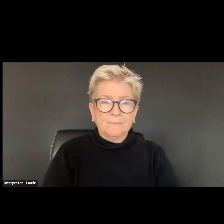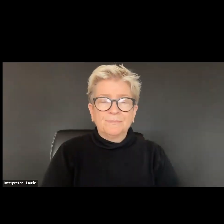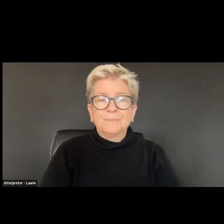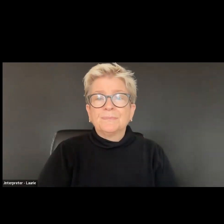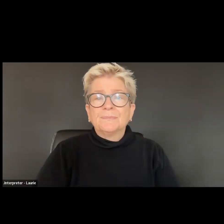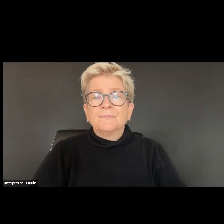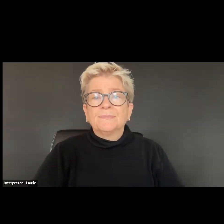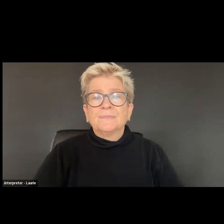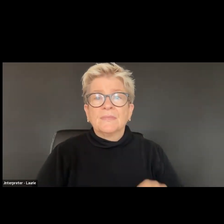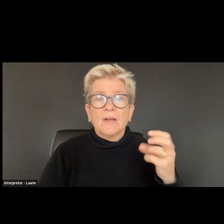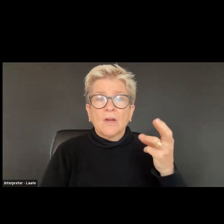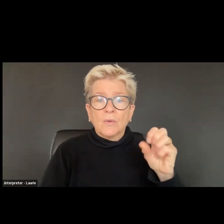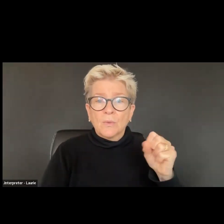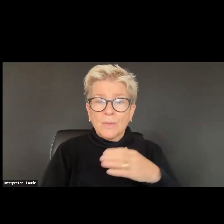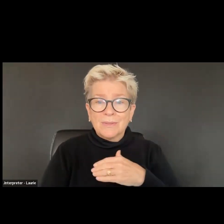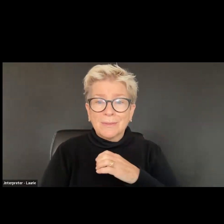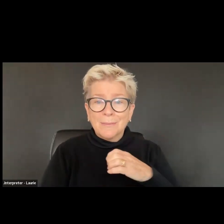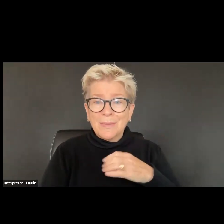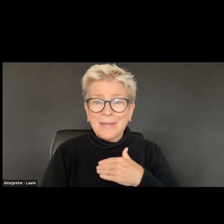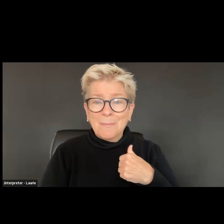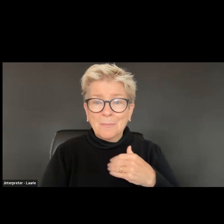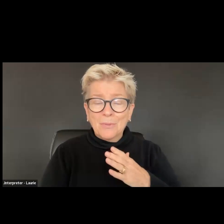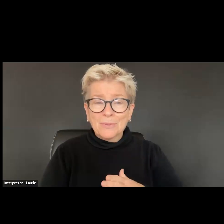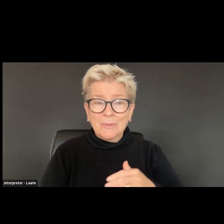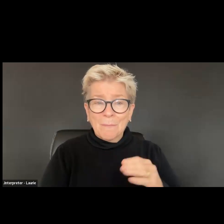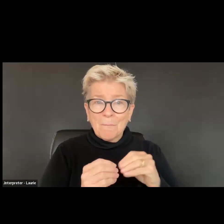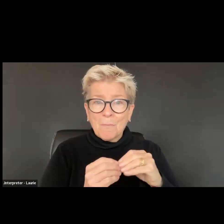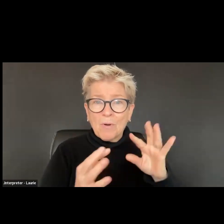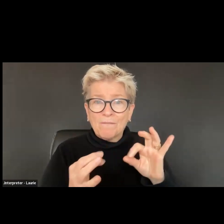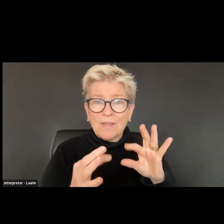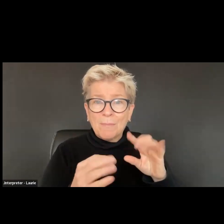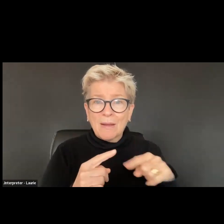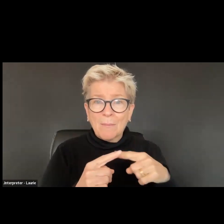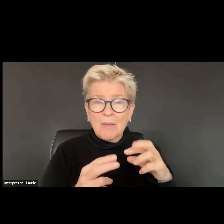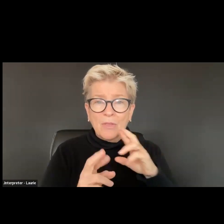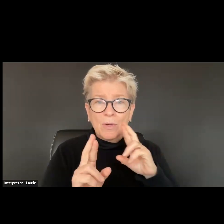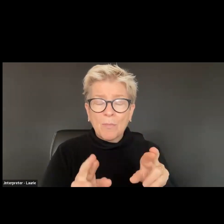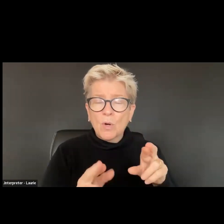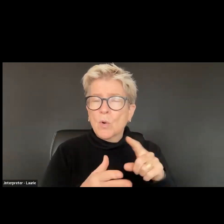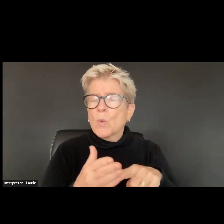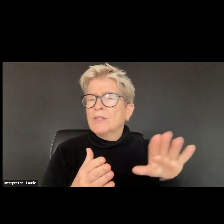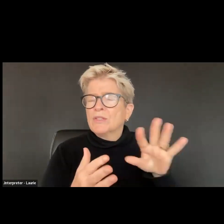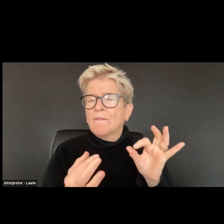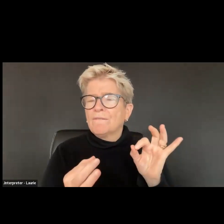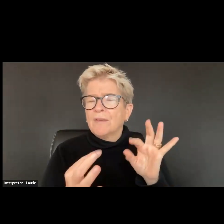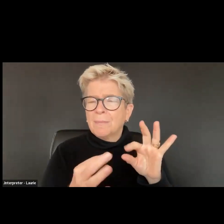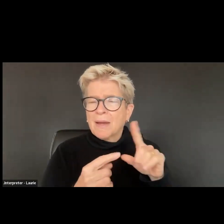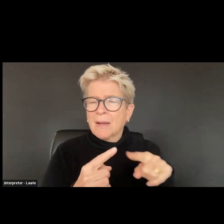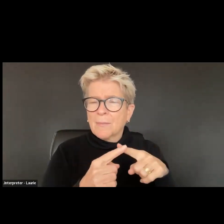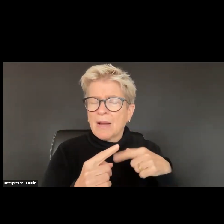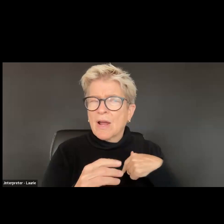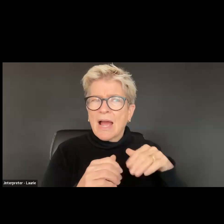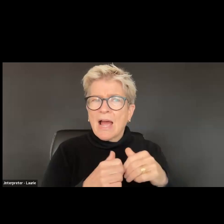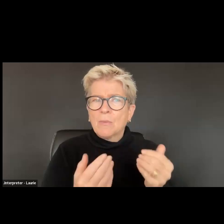members, other feedback on the report, and then just a reminder, what's your feedback on how your recommendations are being